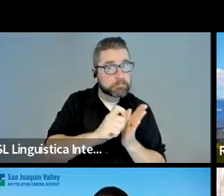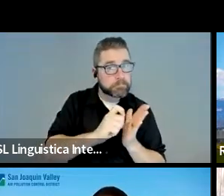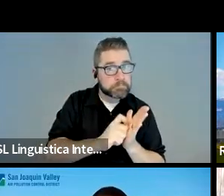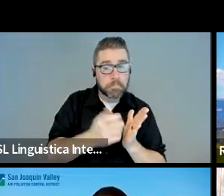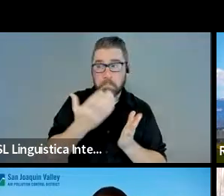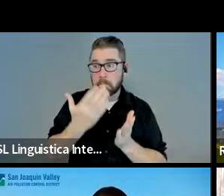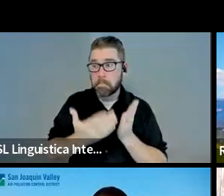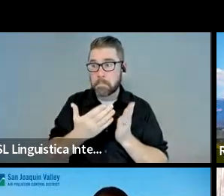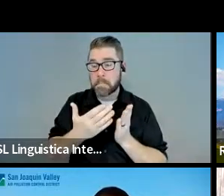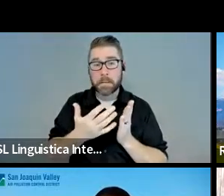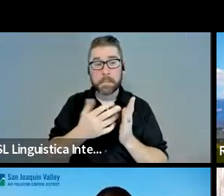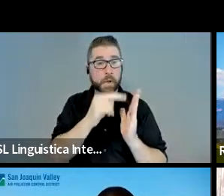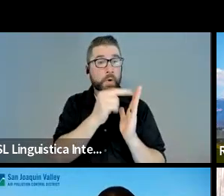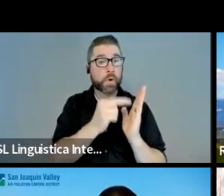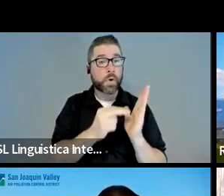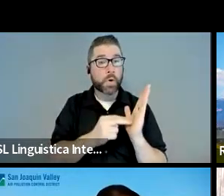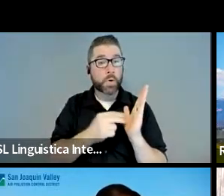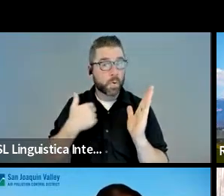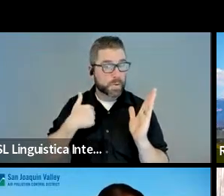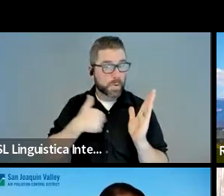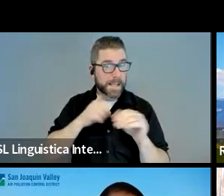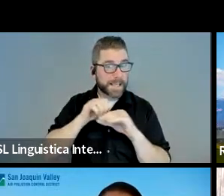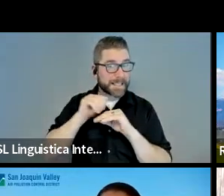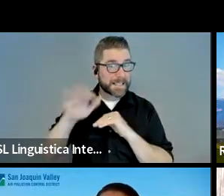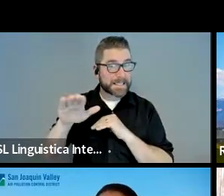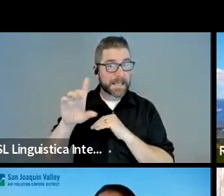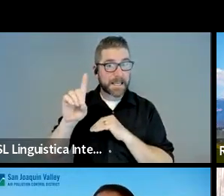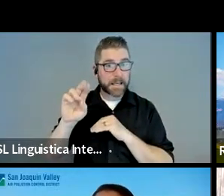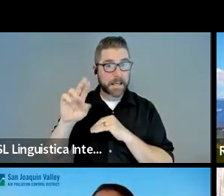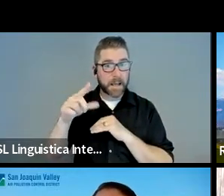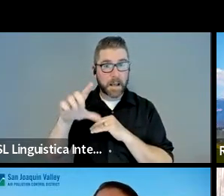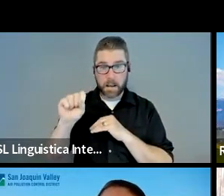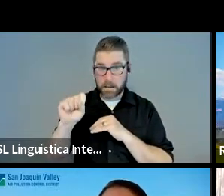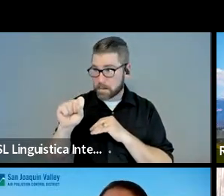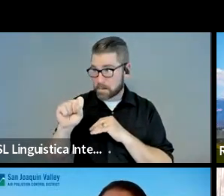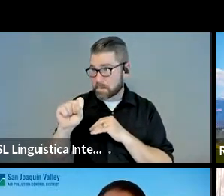from previous meetings. We can personally send those to you, Douglas.